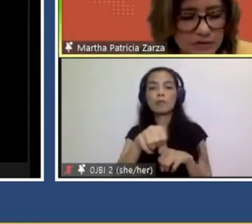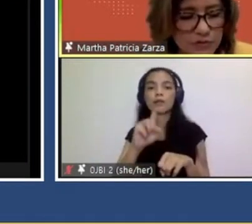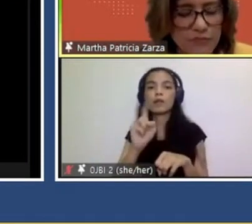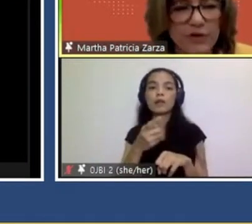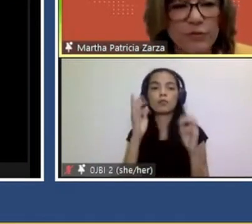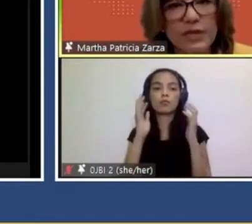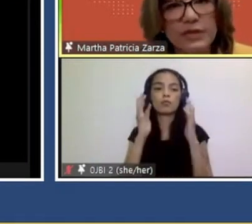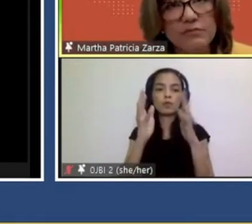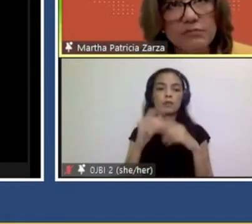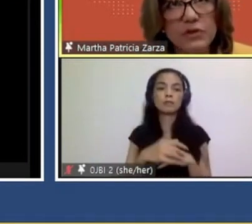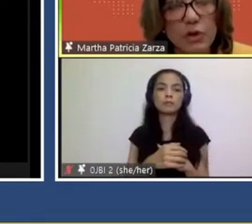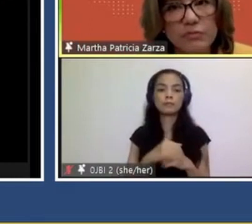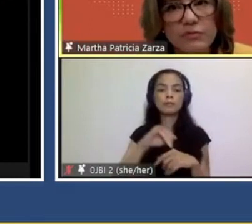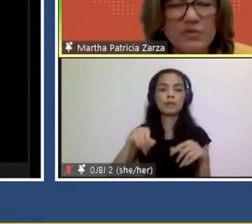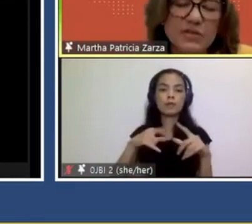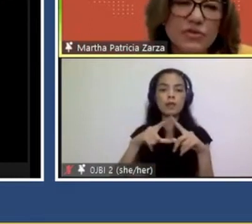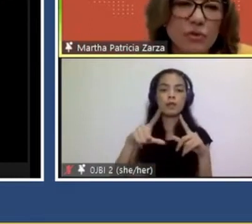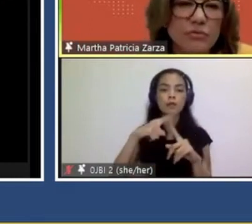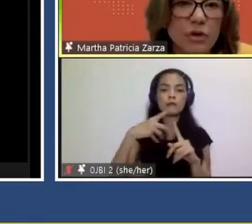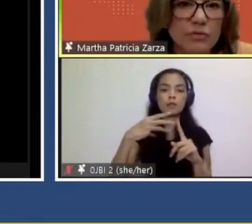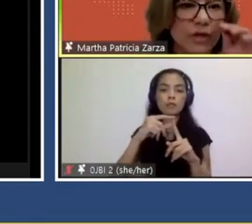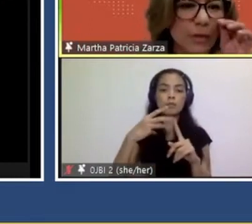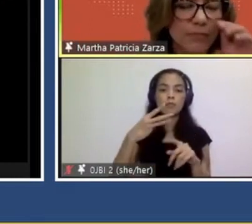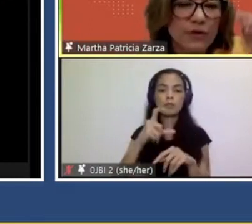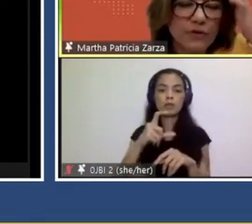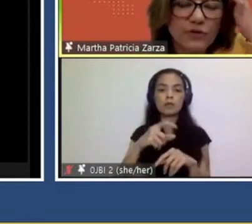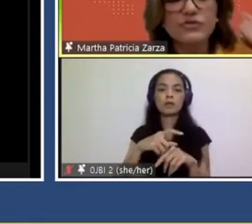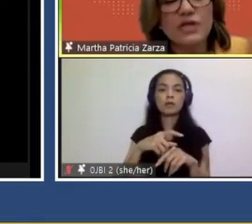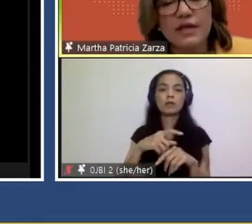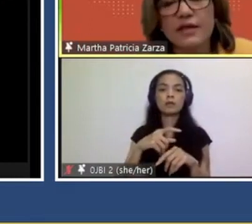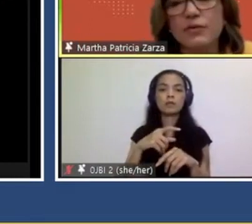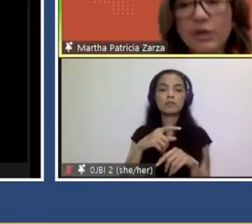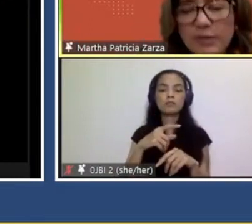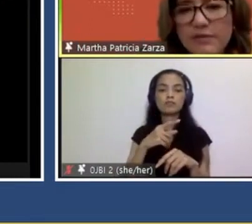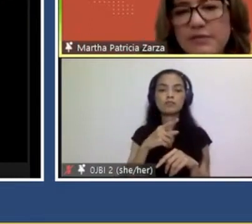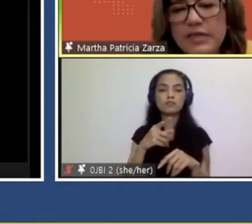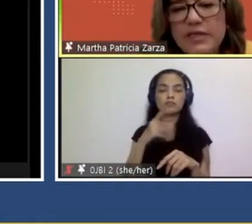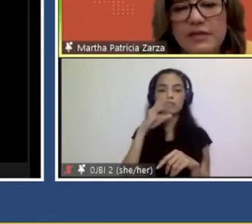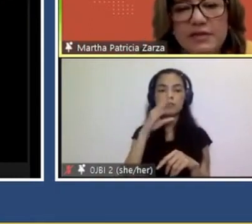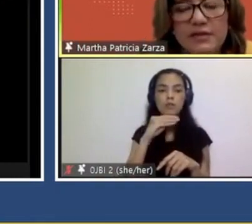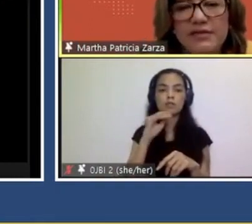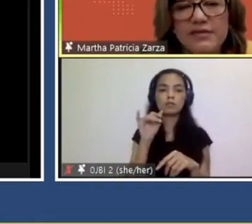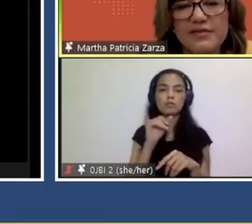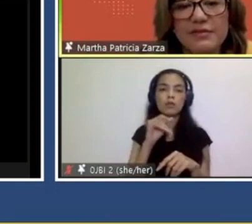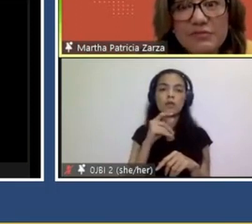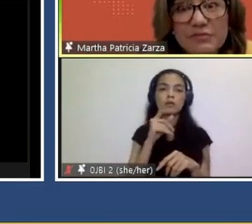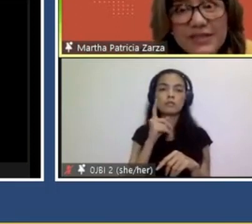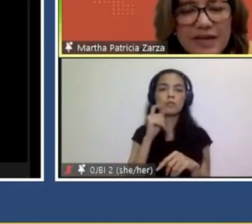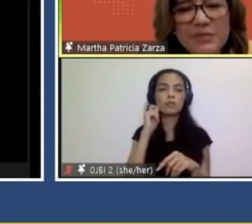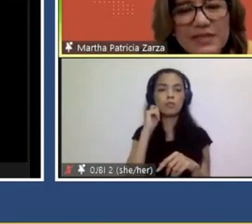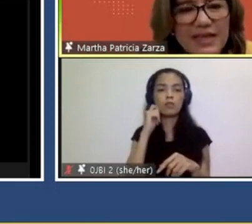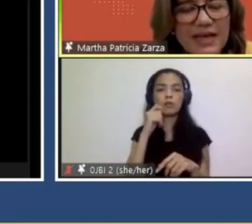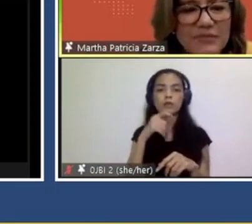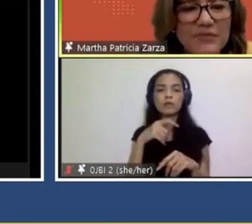Jaltepec is also very well known, or is also known because women, in the